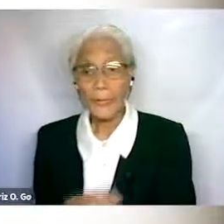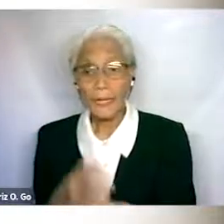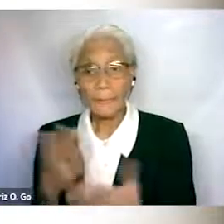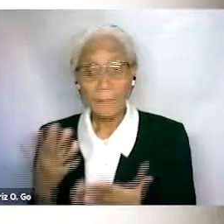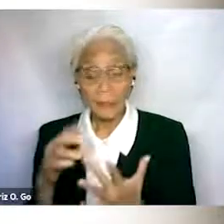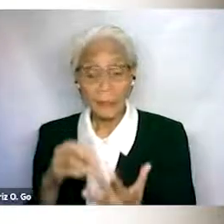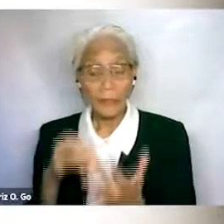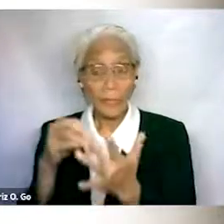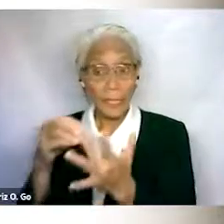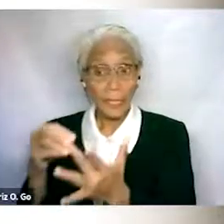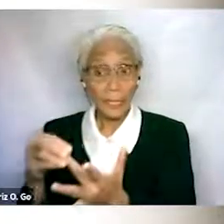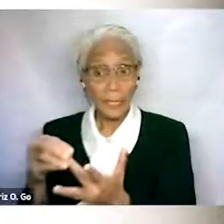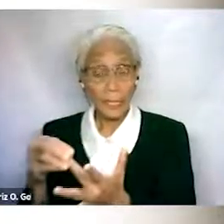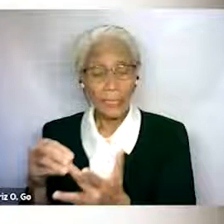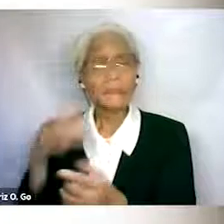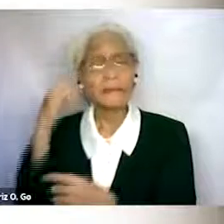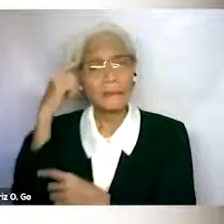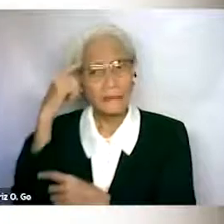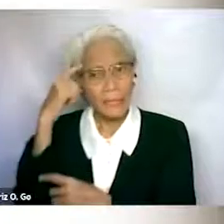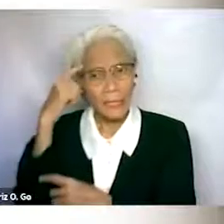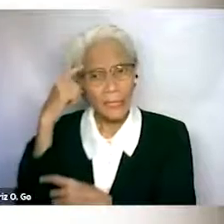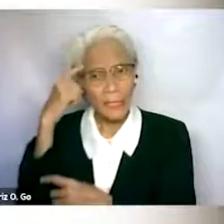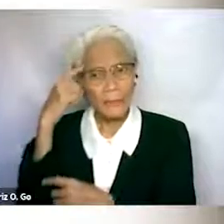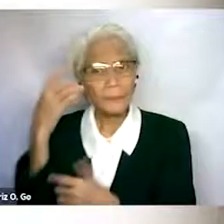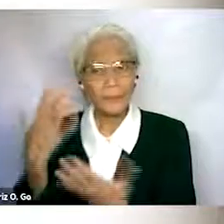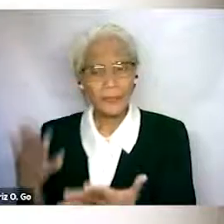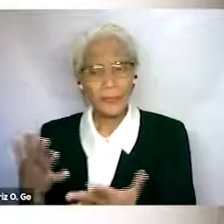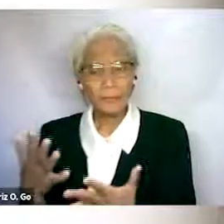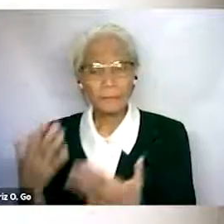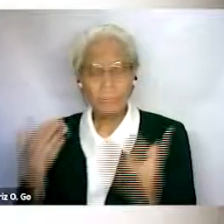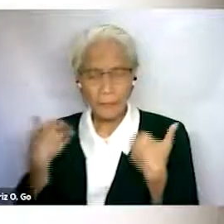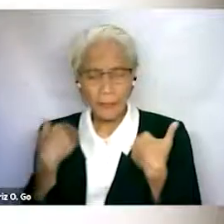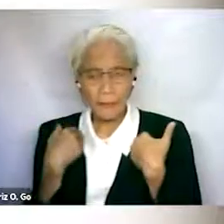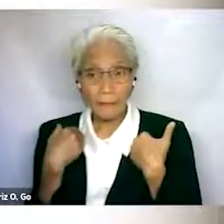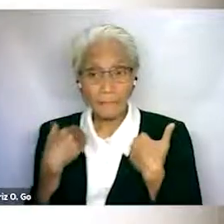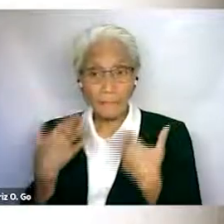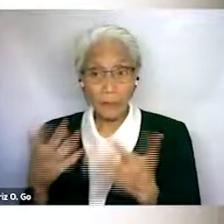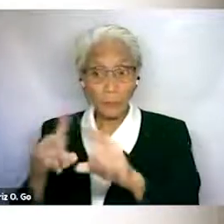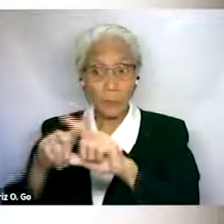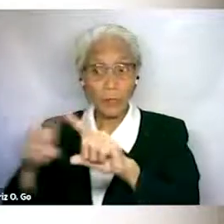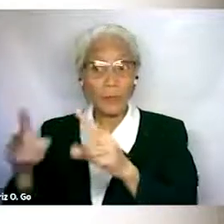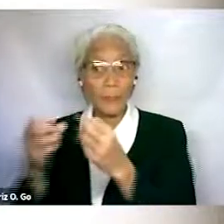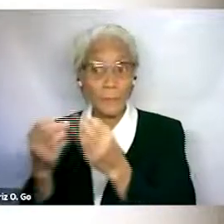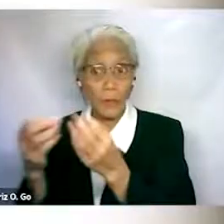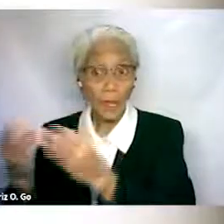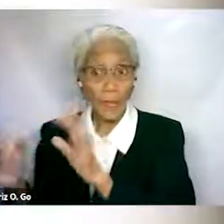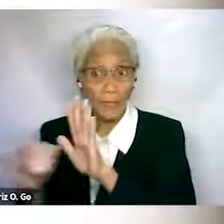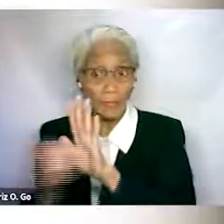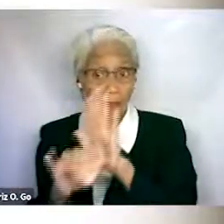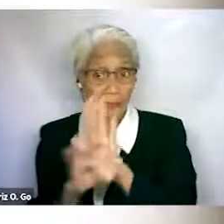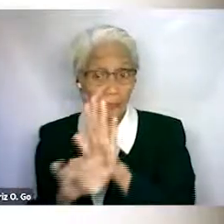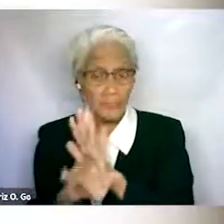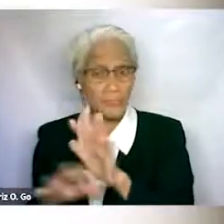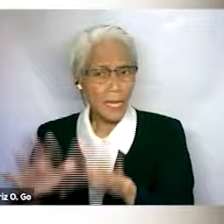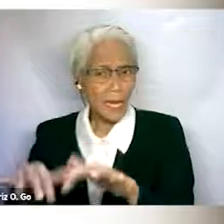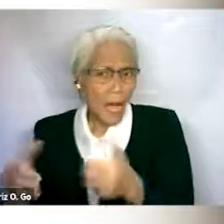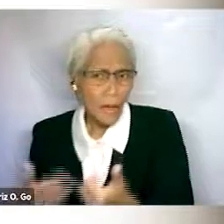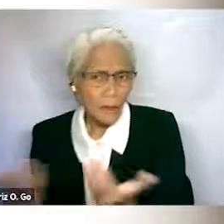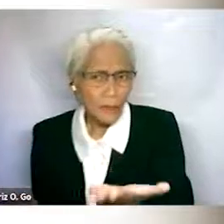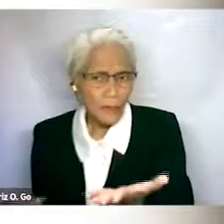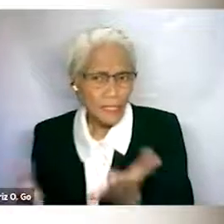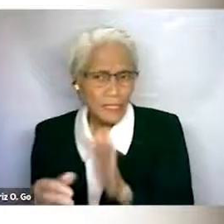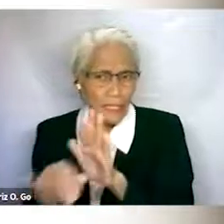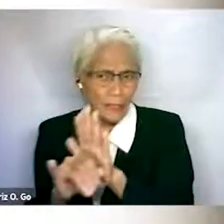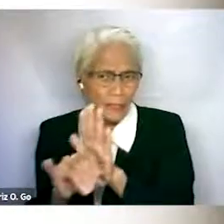of course, we provide the means so that we get the achievement of the results that we're talking about. If this is about right to education, if